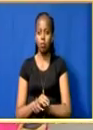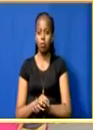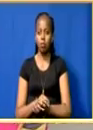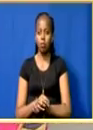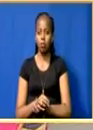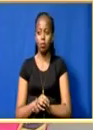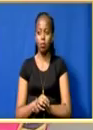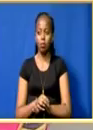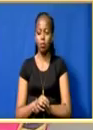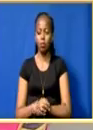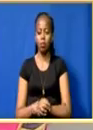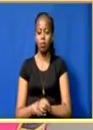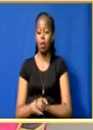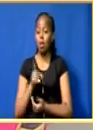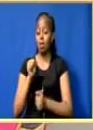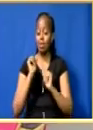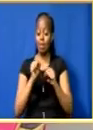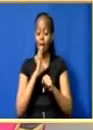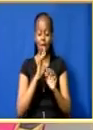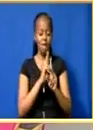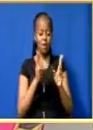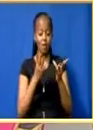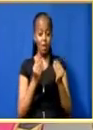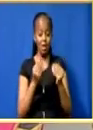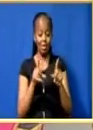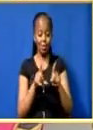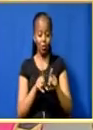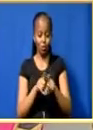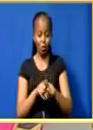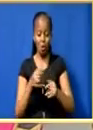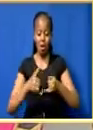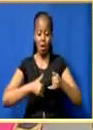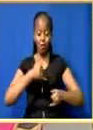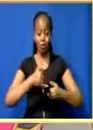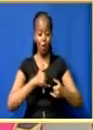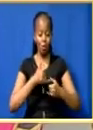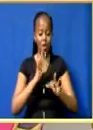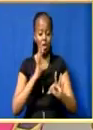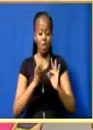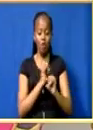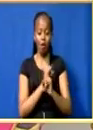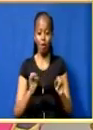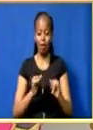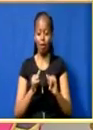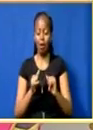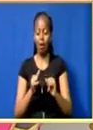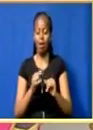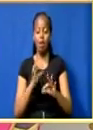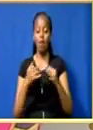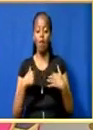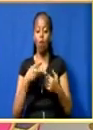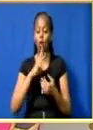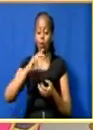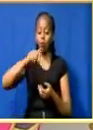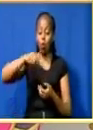one. This can be very easy and fun to do if you're washing under running water. That's